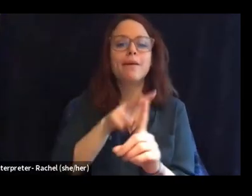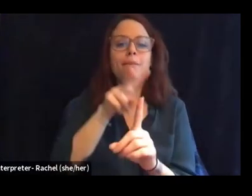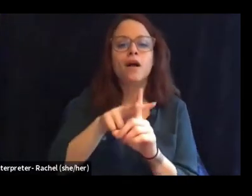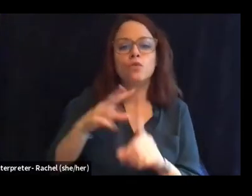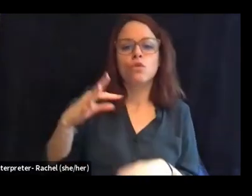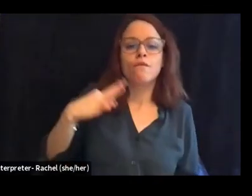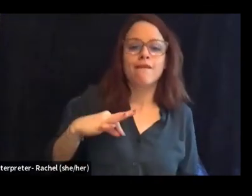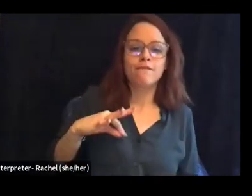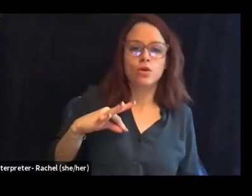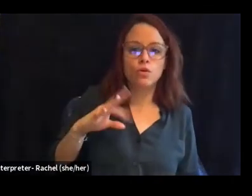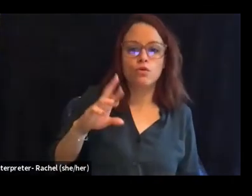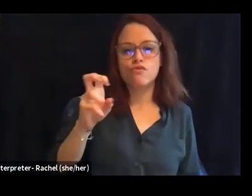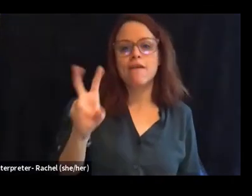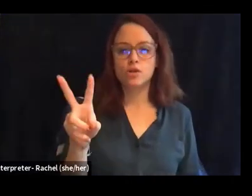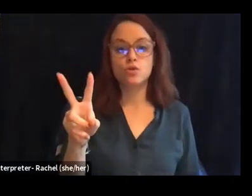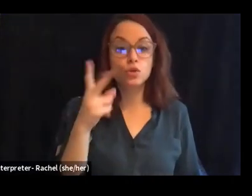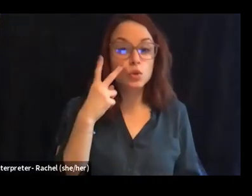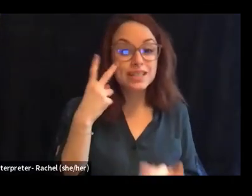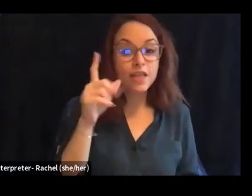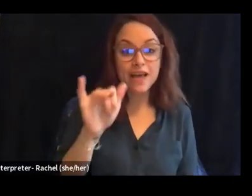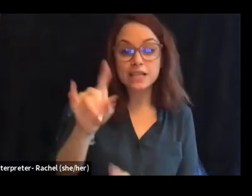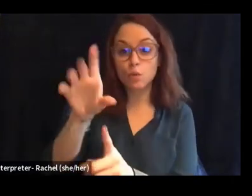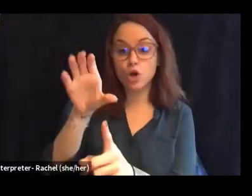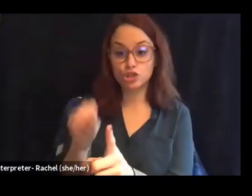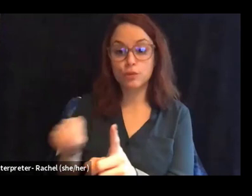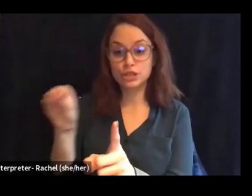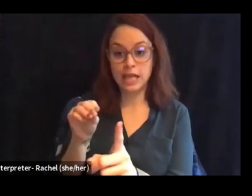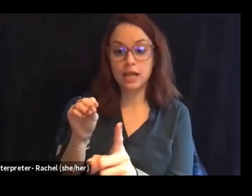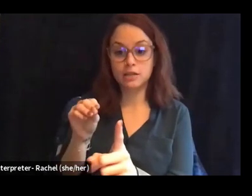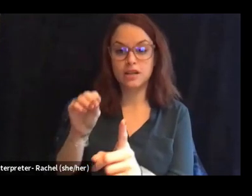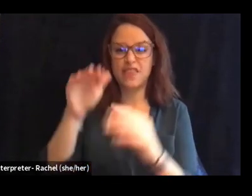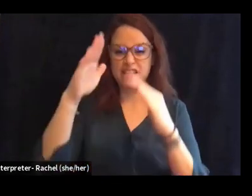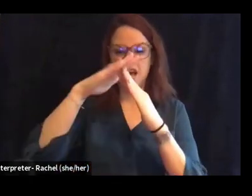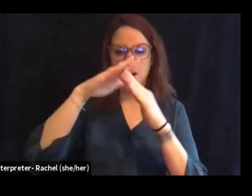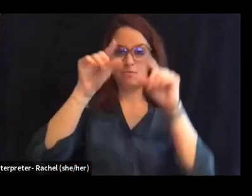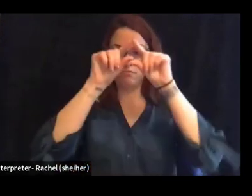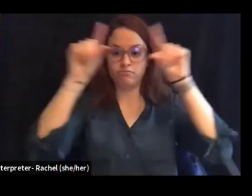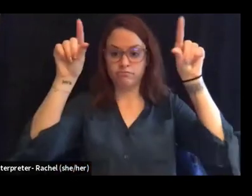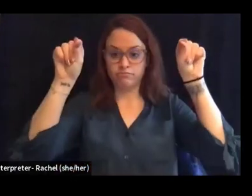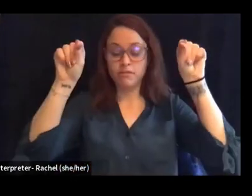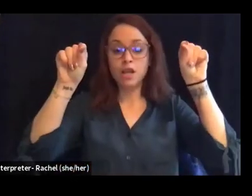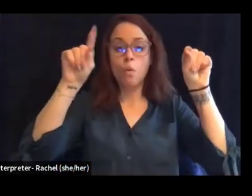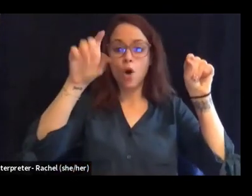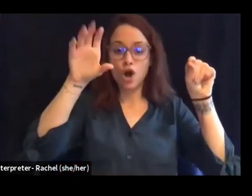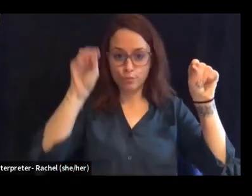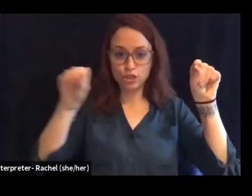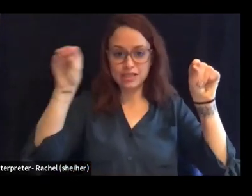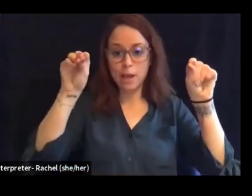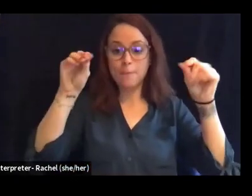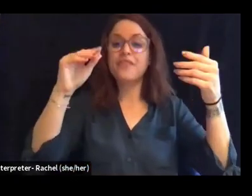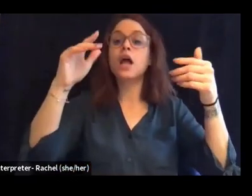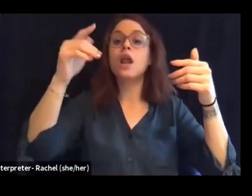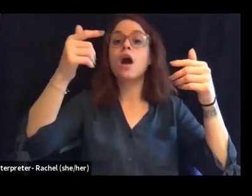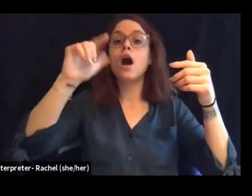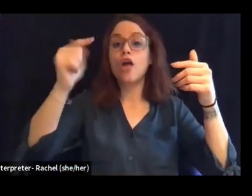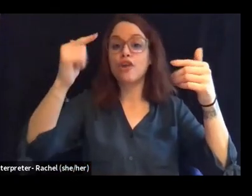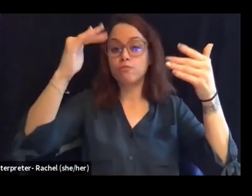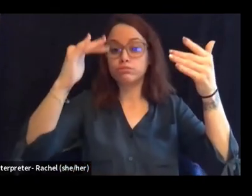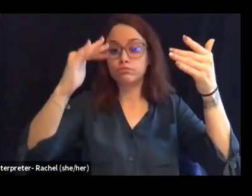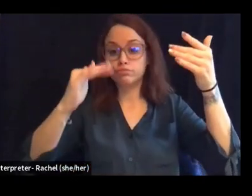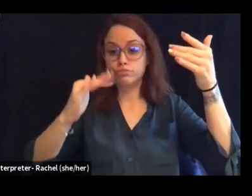revenue is 100%, and then every expense that we have is related as some relative proportion of